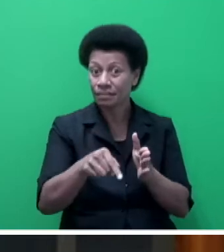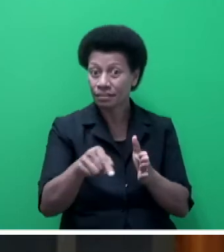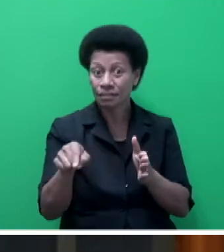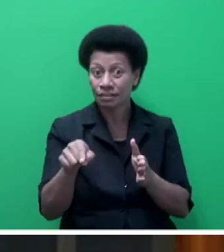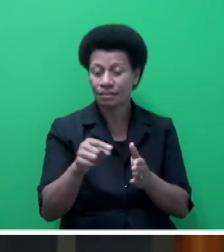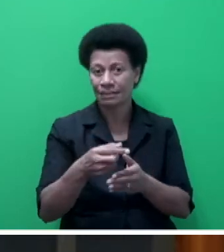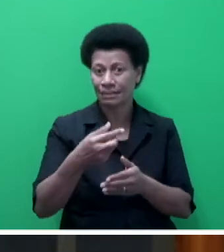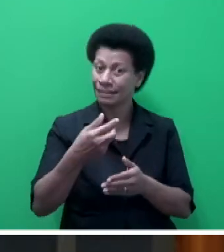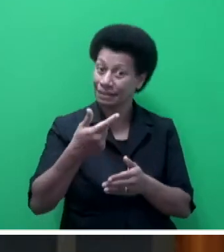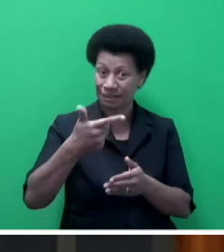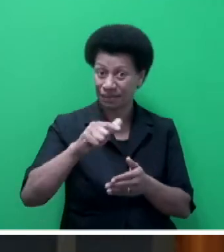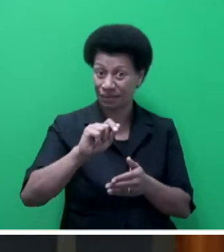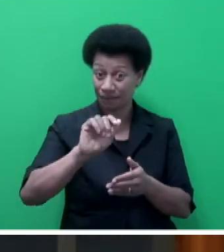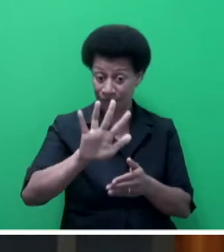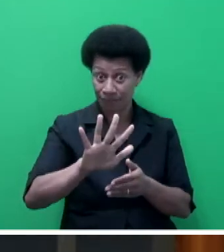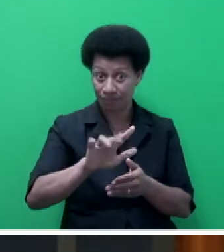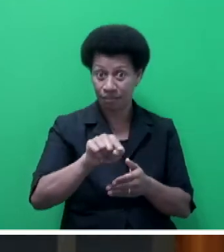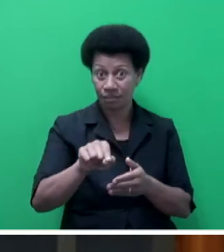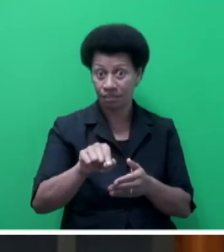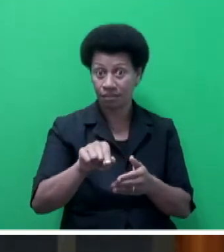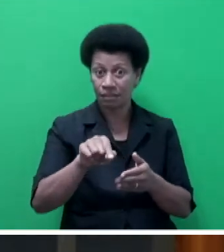are below the age of 40 years.